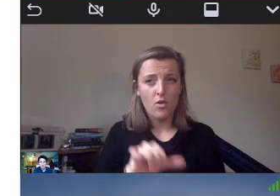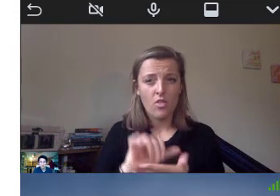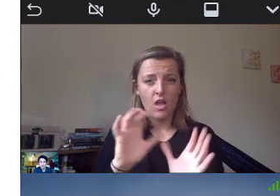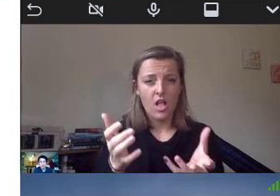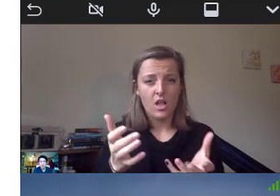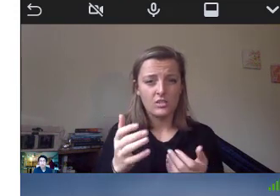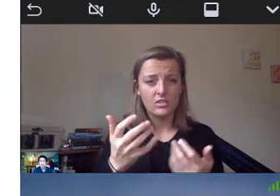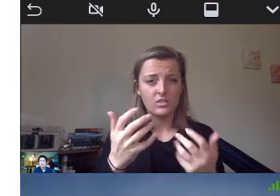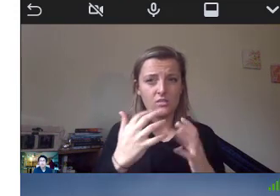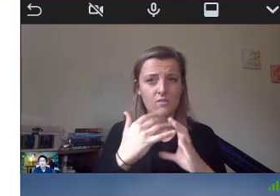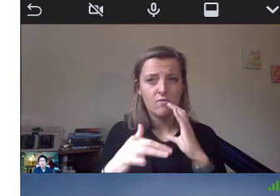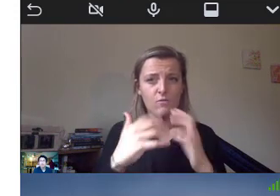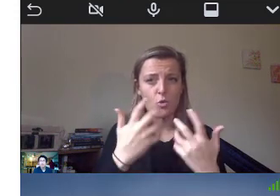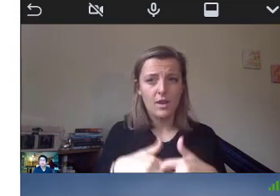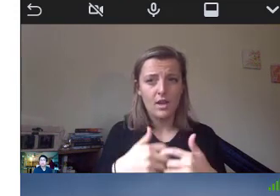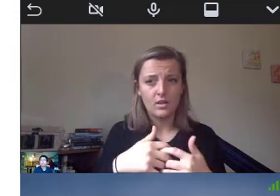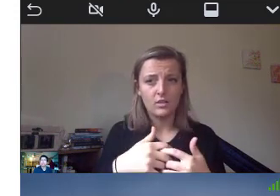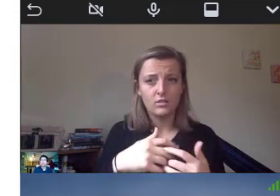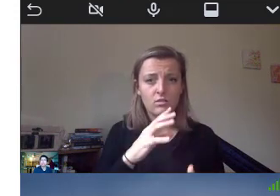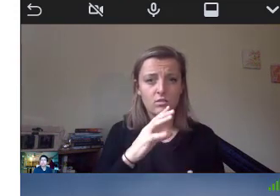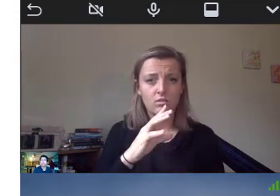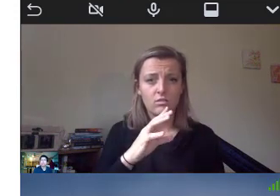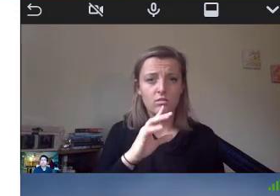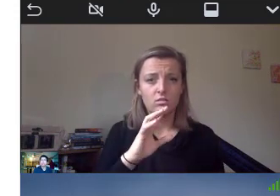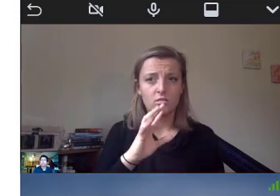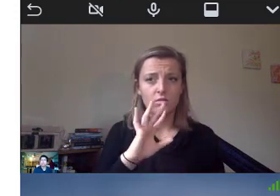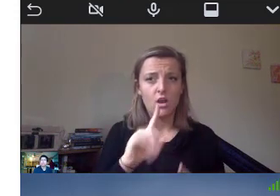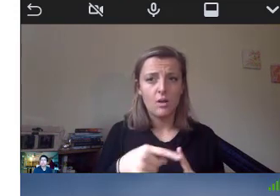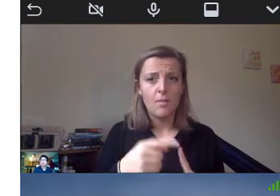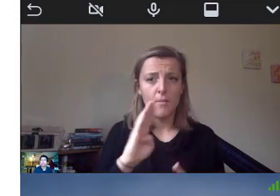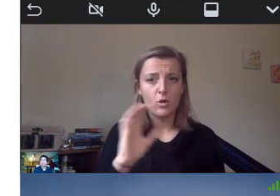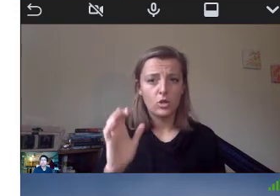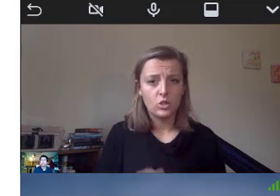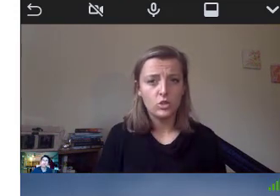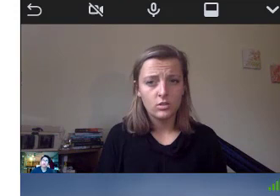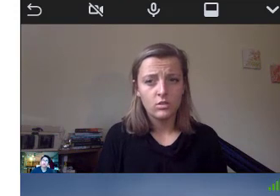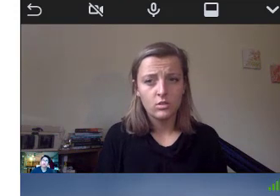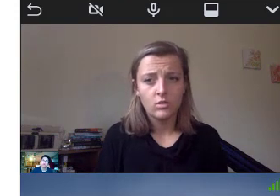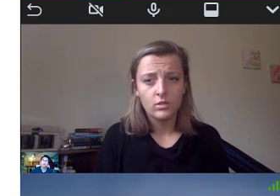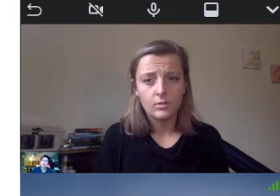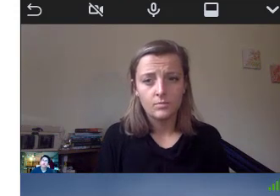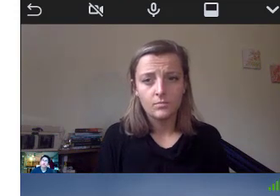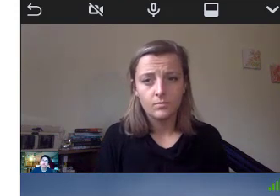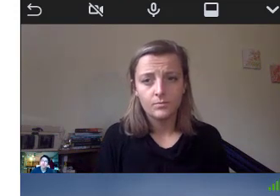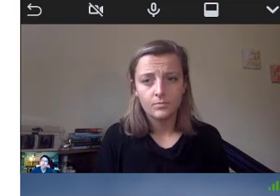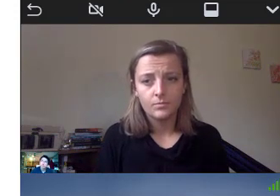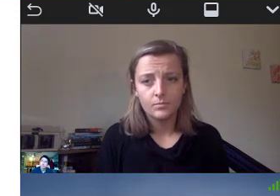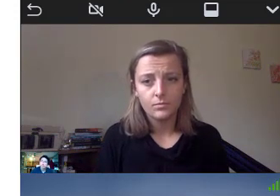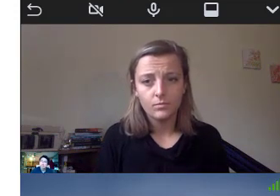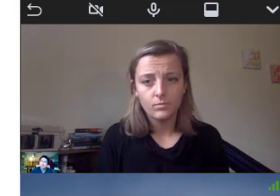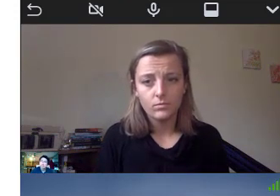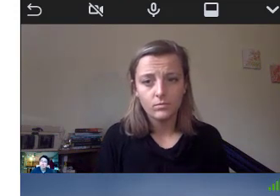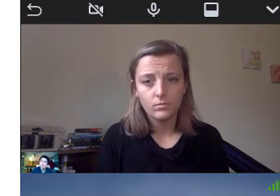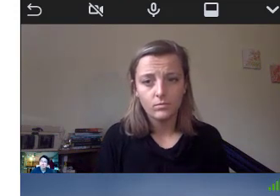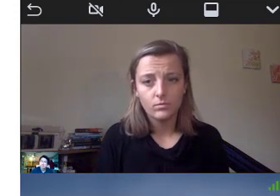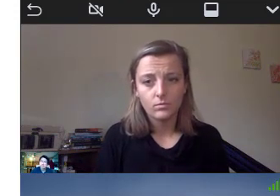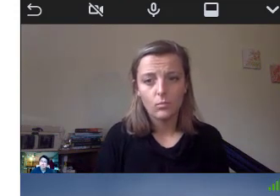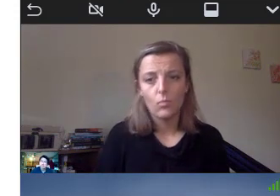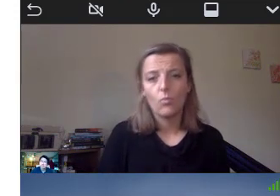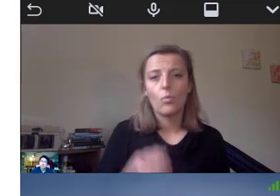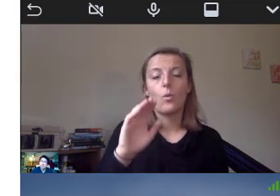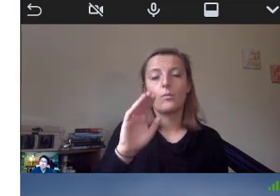Oh, good. So this isn't totally brand new, but just like there's a fluid boundary layer or